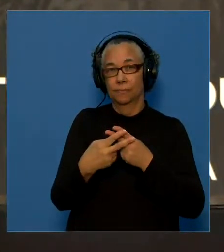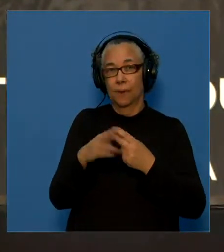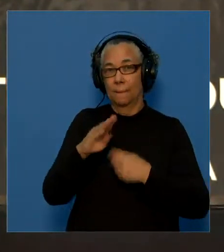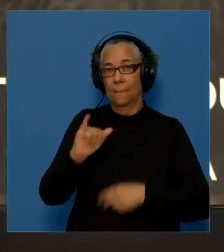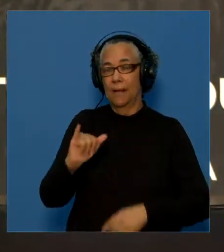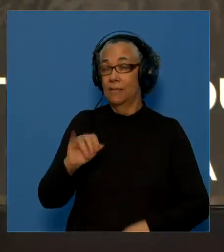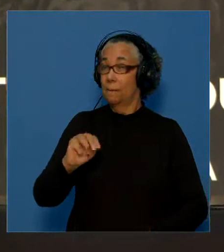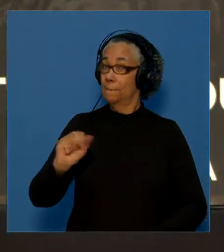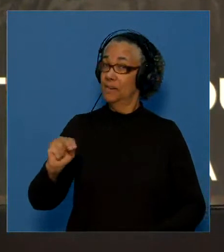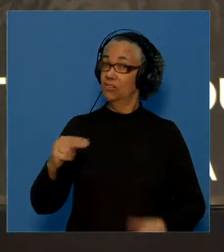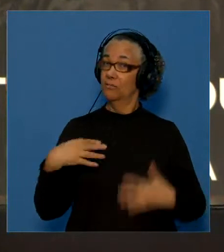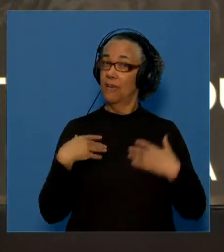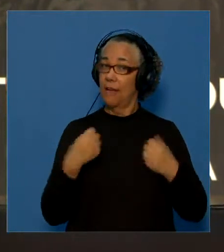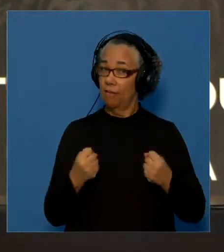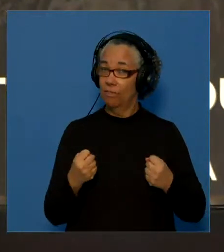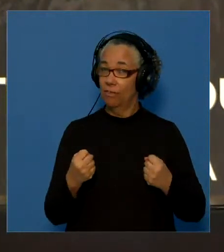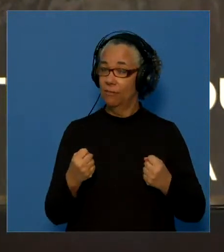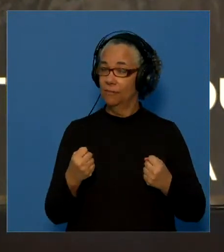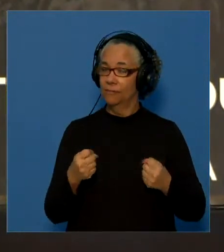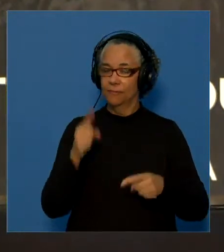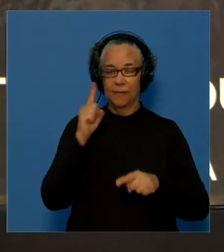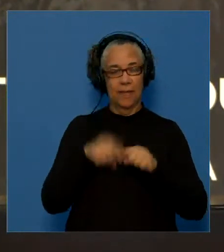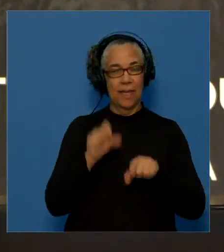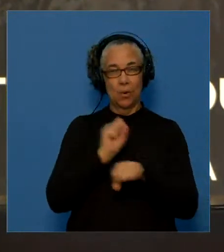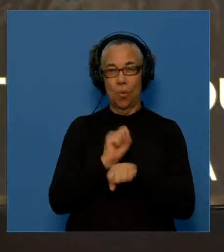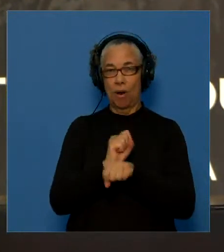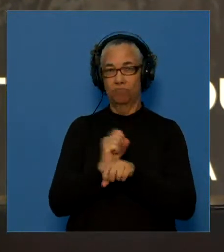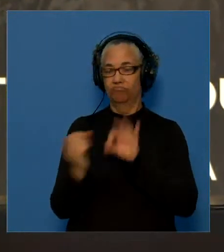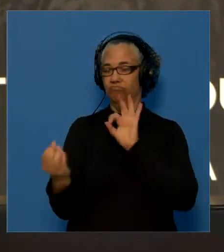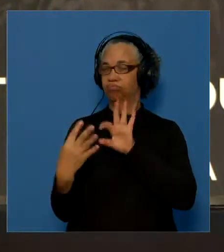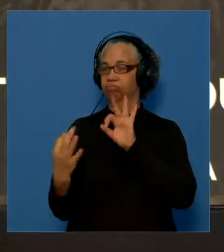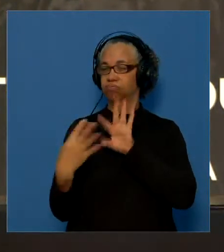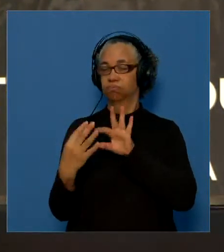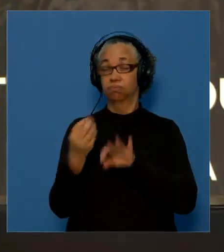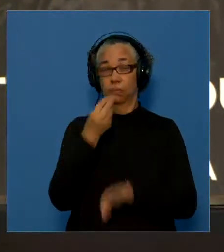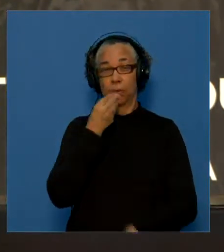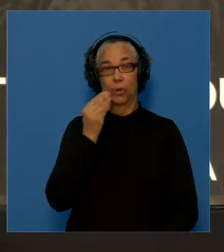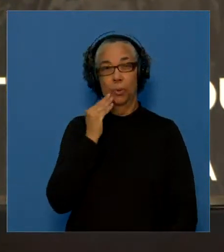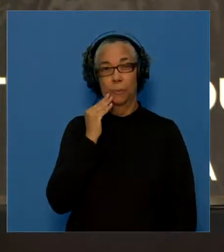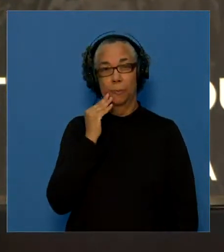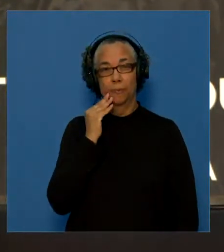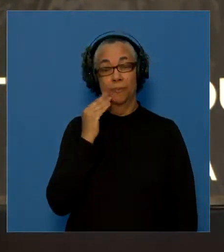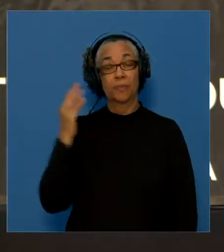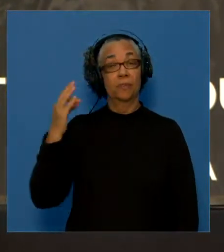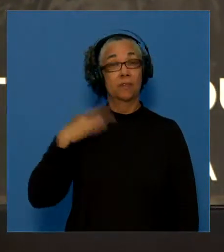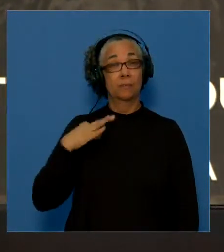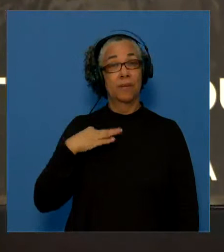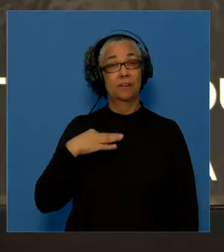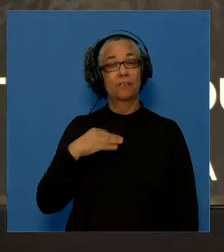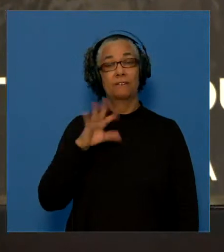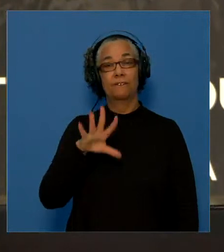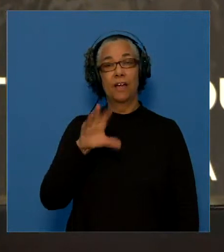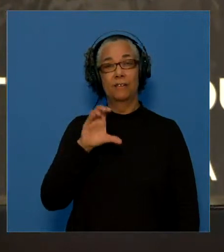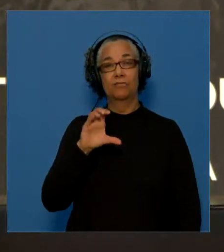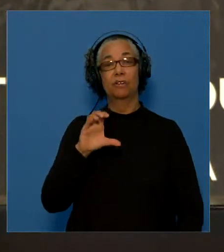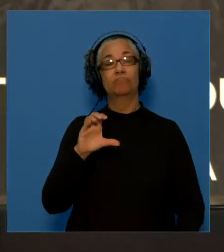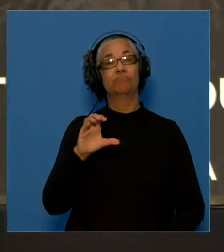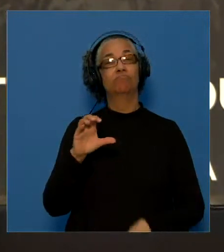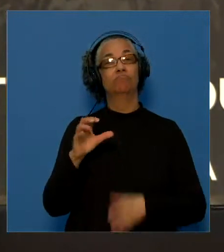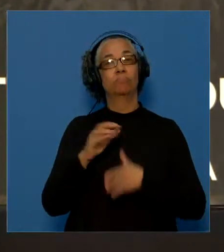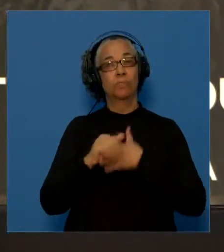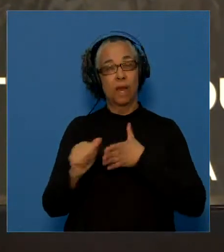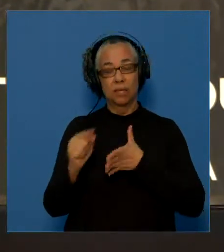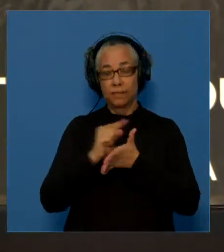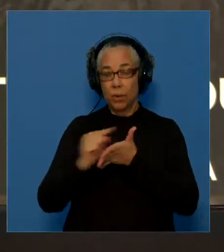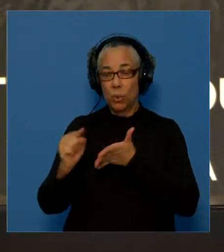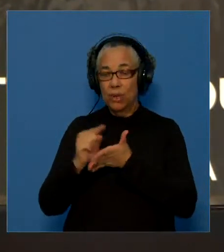Ministry of Health and are unable to work from home. The total benefit for these persons will be $500 per week for the